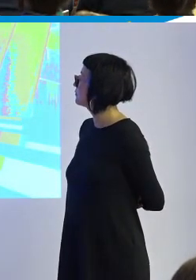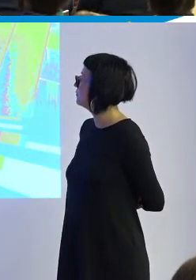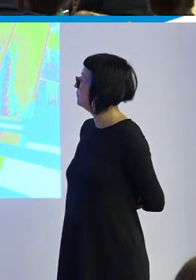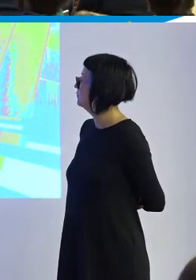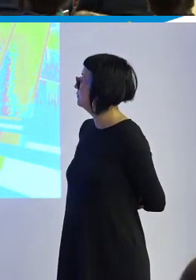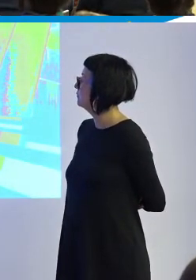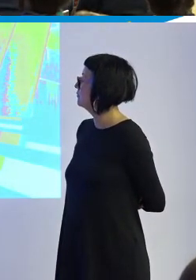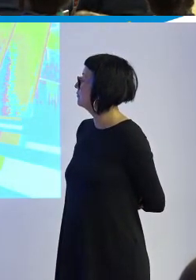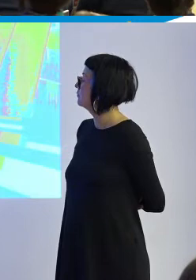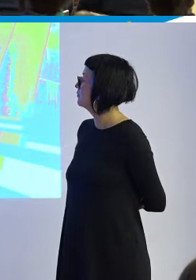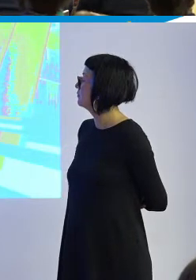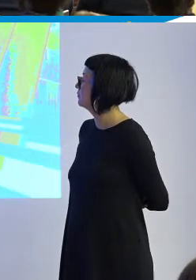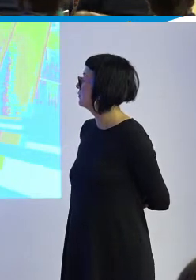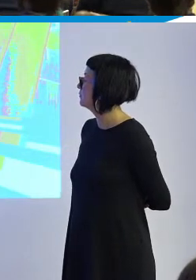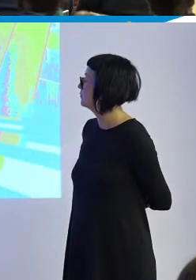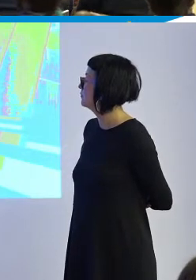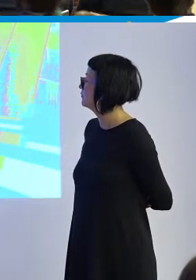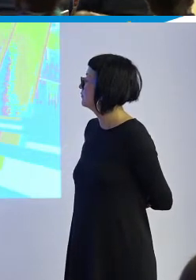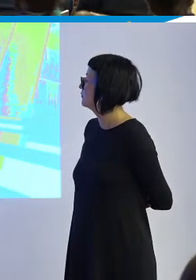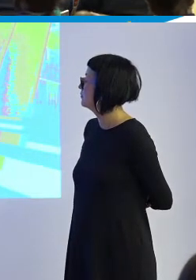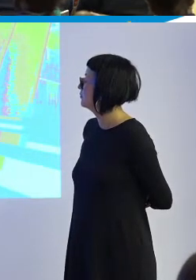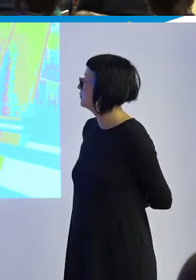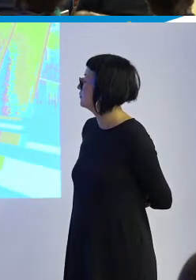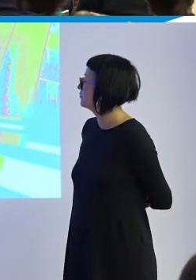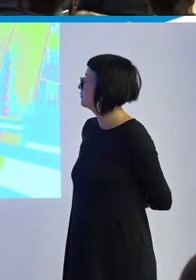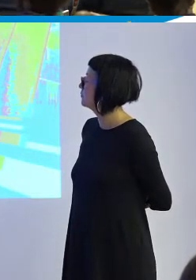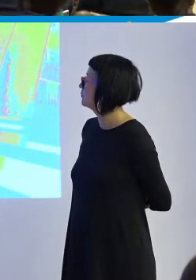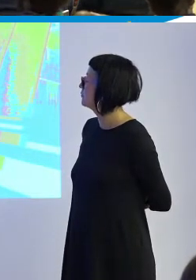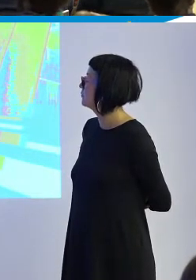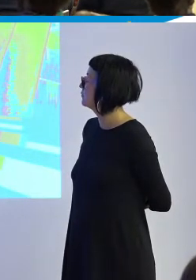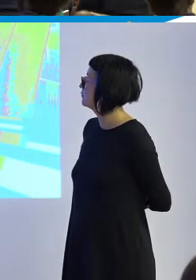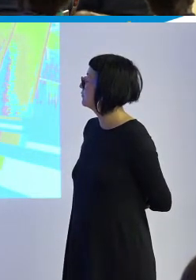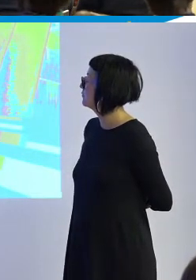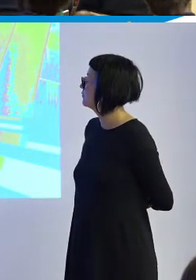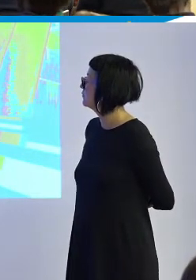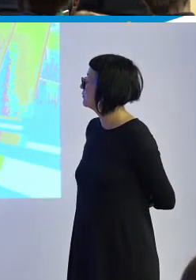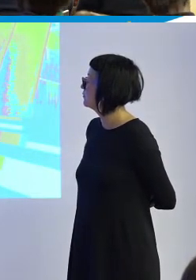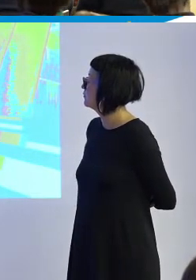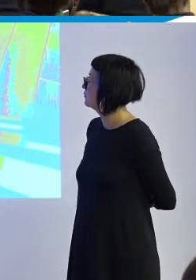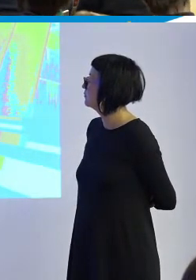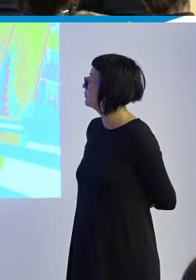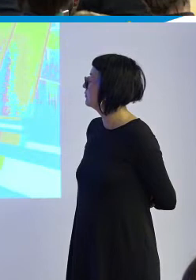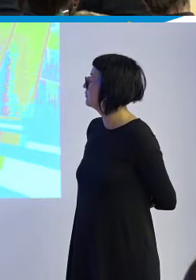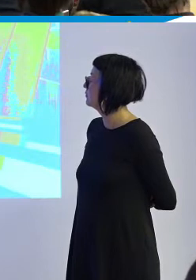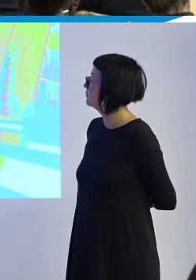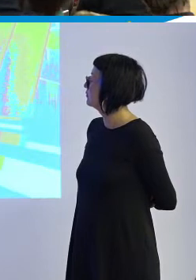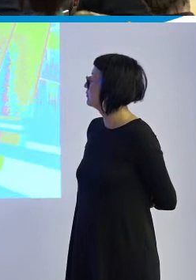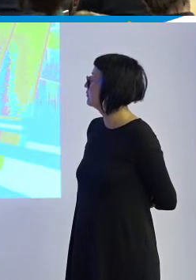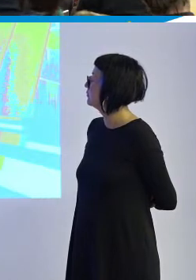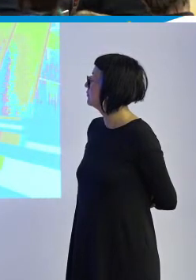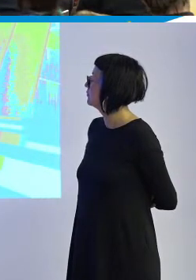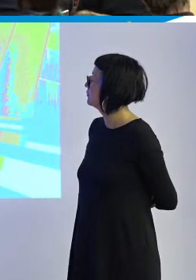the resident's dignity one of the biggest advantages of the Roshone is allowing residents to move however they would like